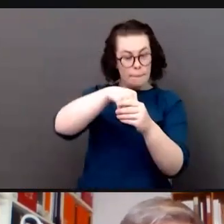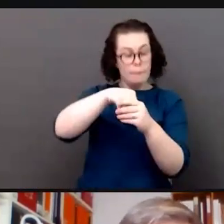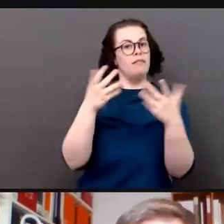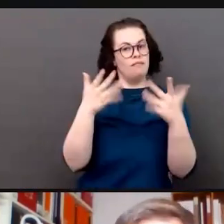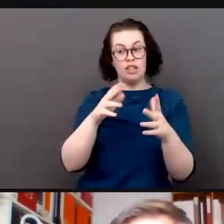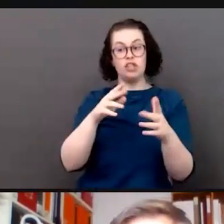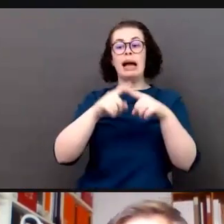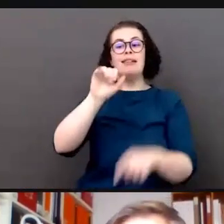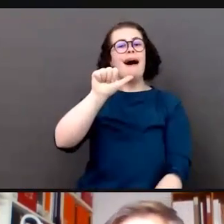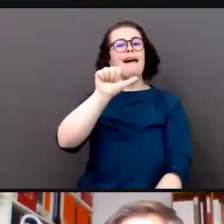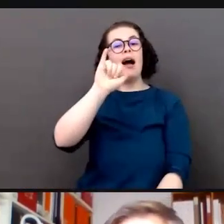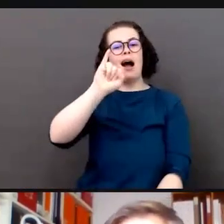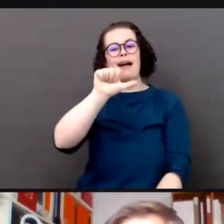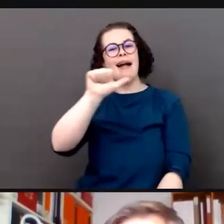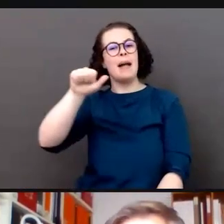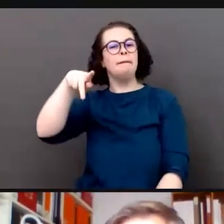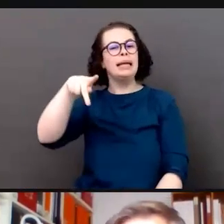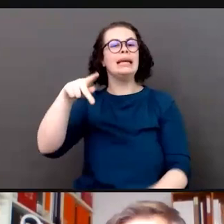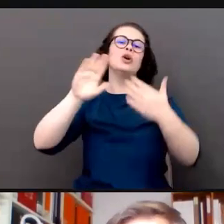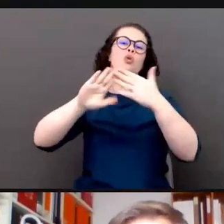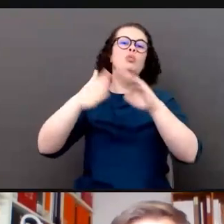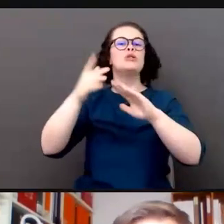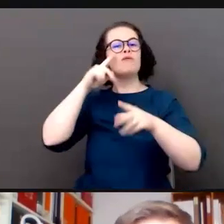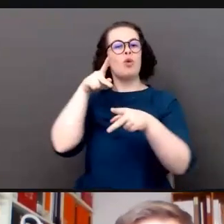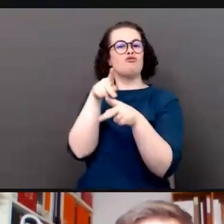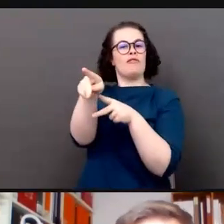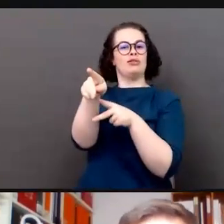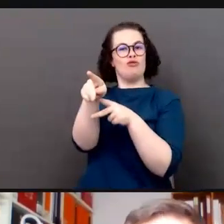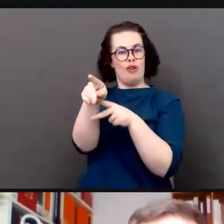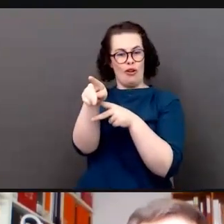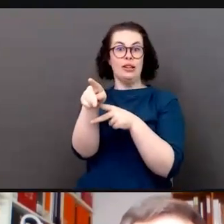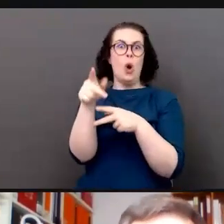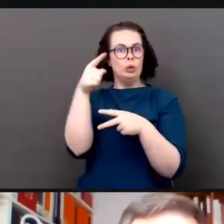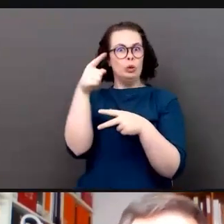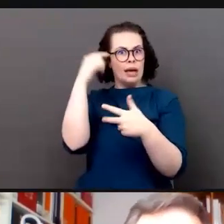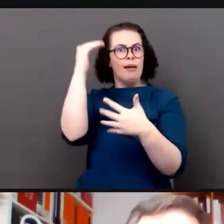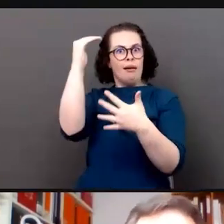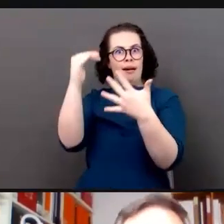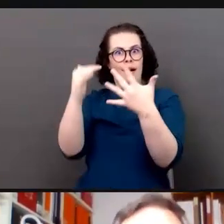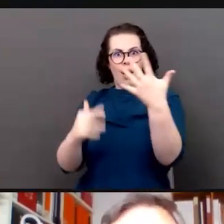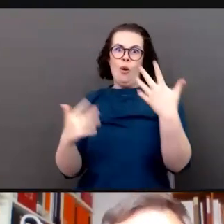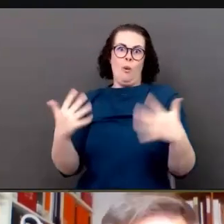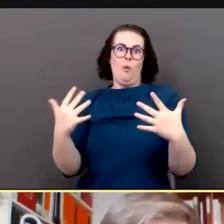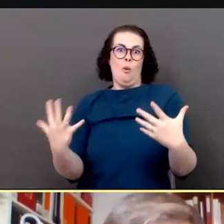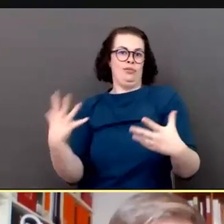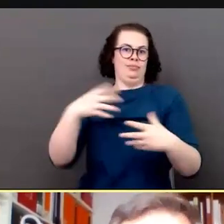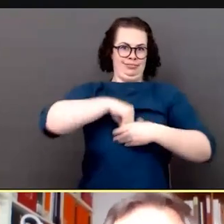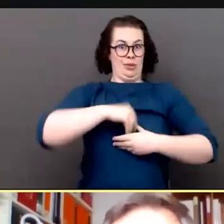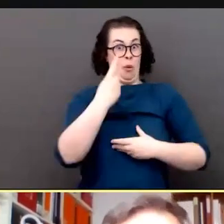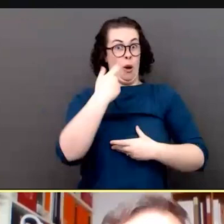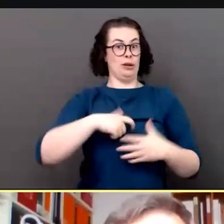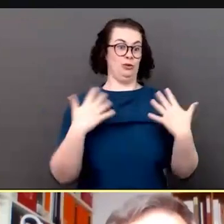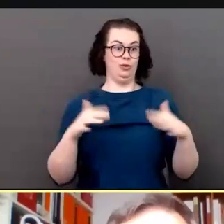of Accessibility Professionals. So Delfín, please illustrate us. Thank you very much,